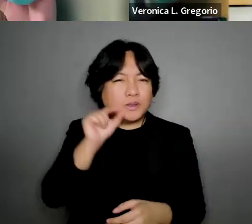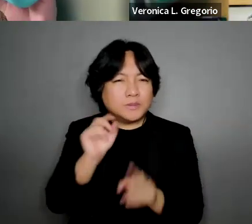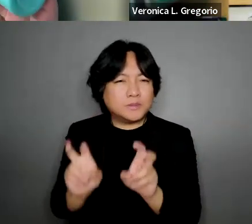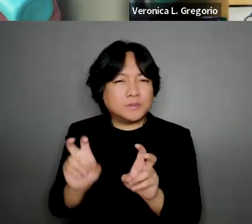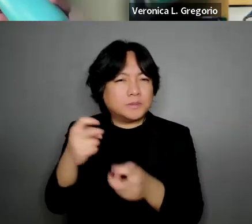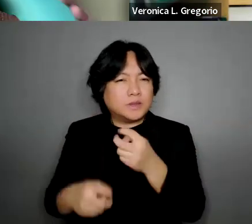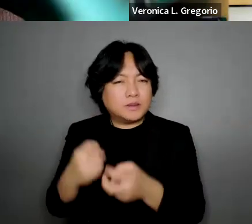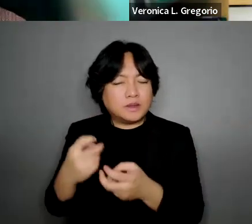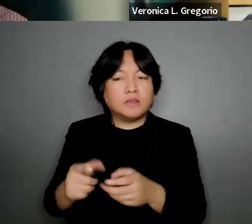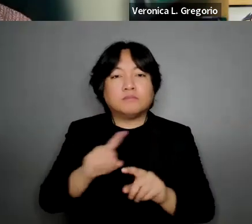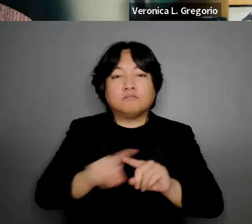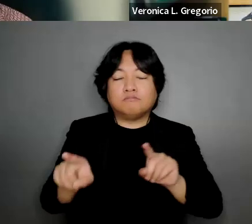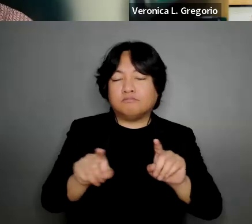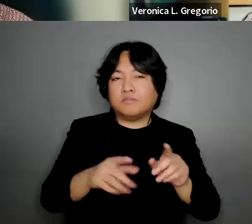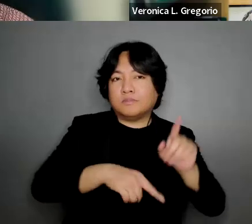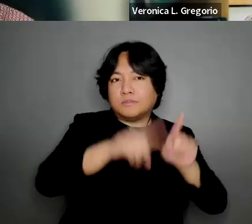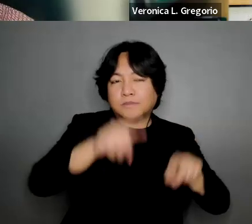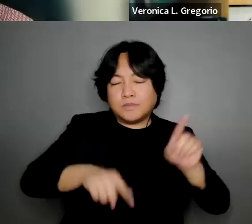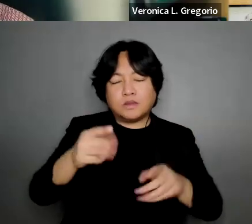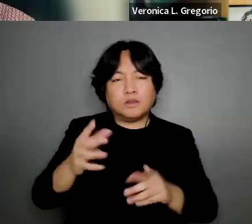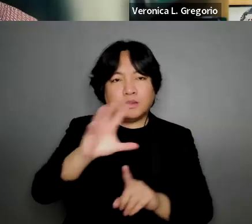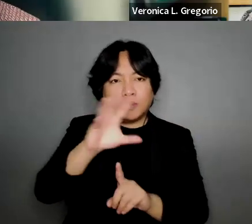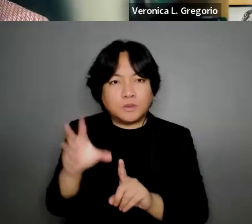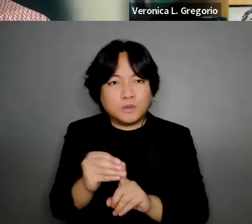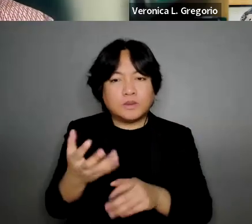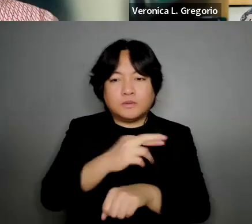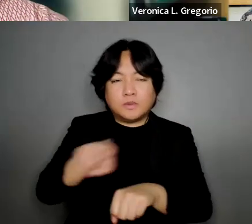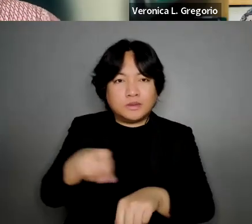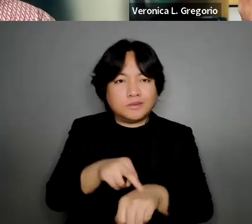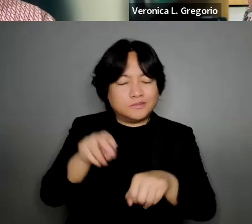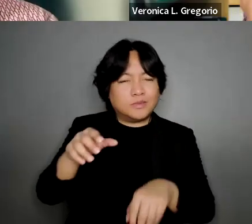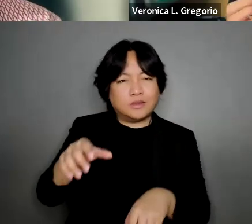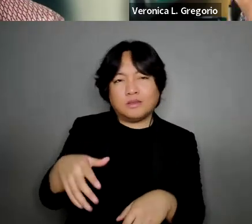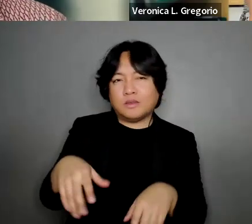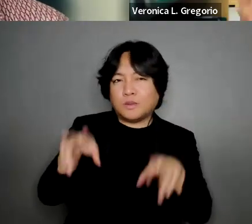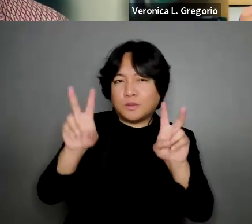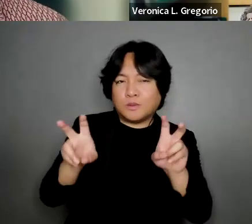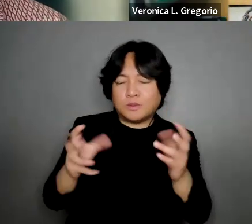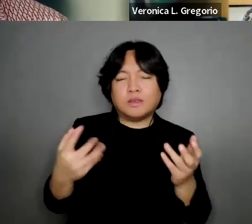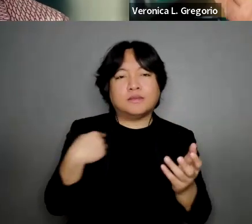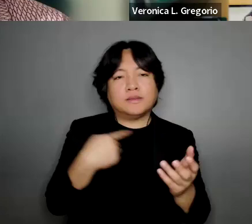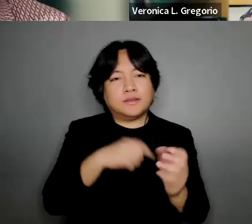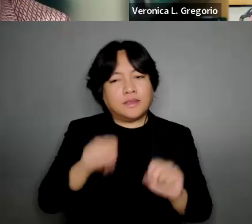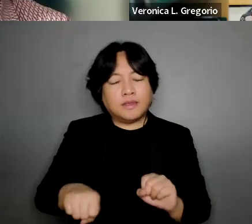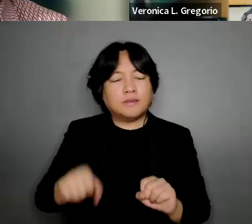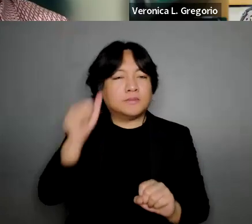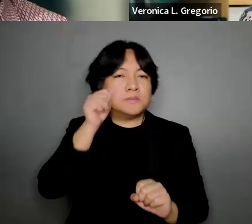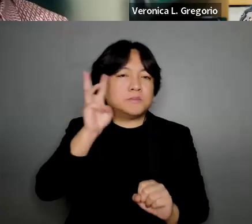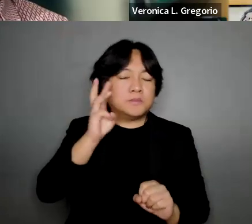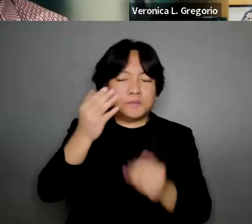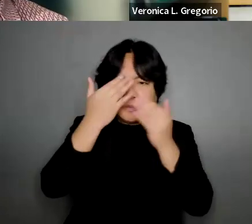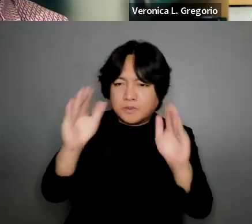different cultures or regional contexts. We can highlight the unique aspects, right, of gender